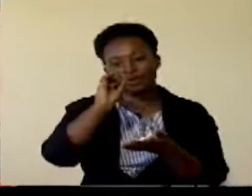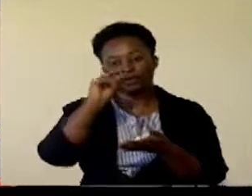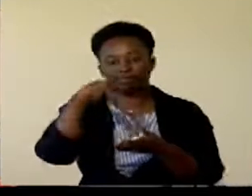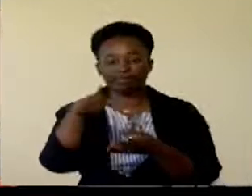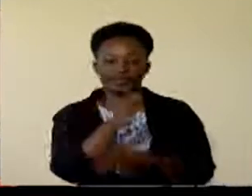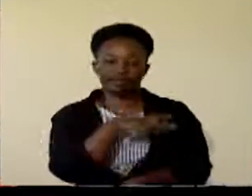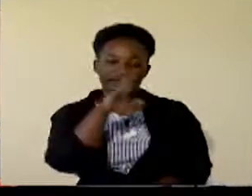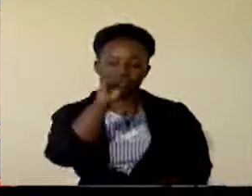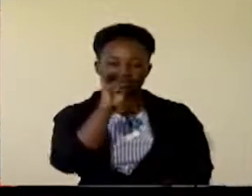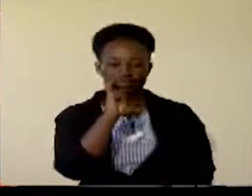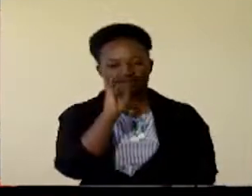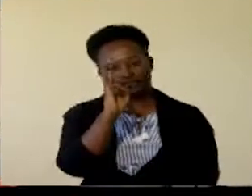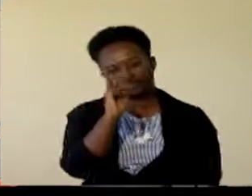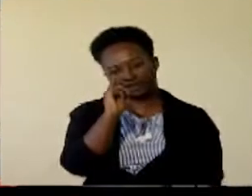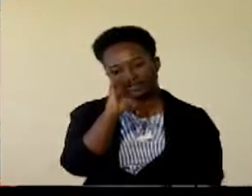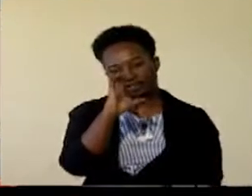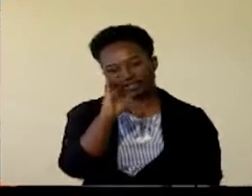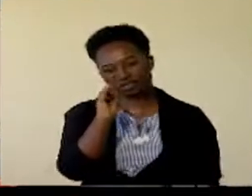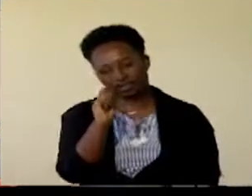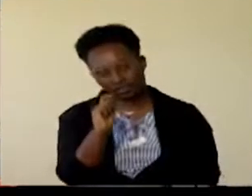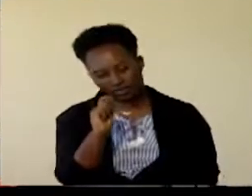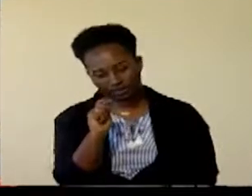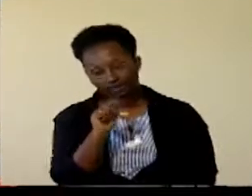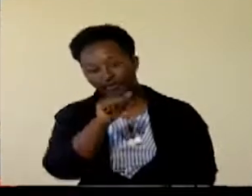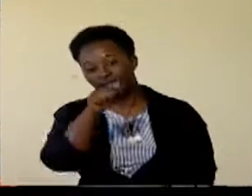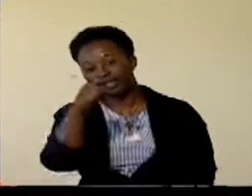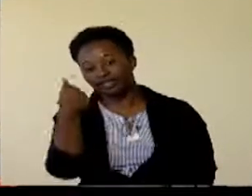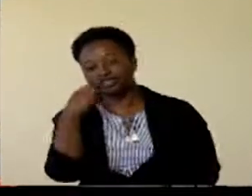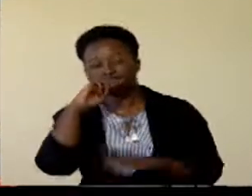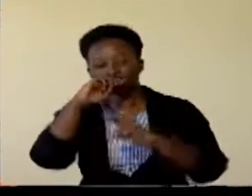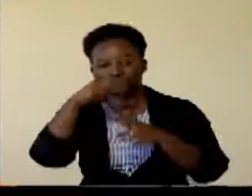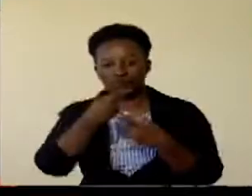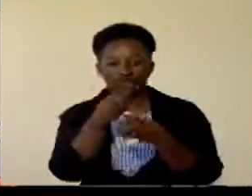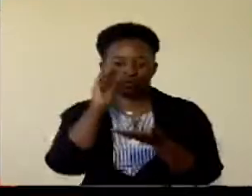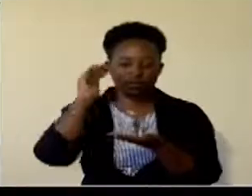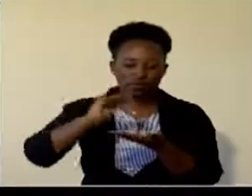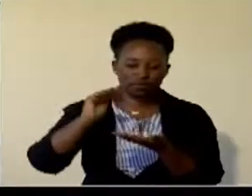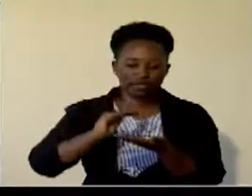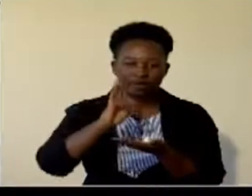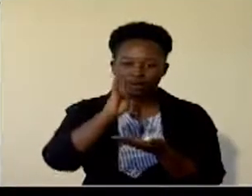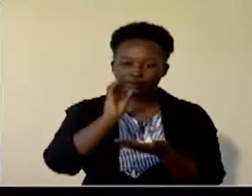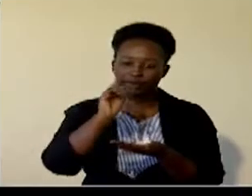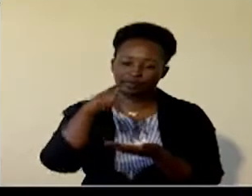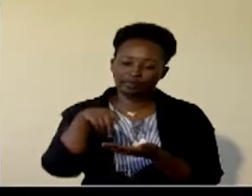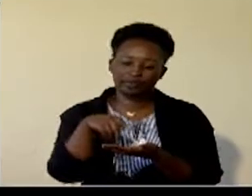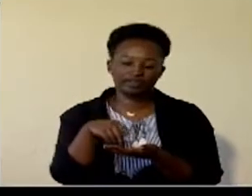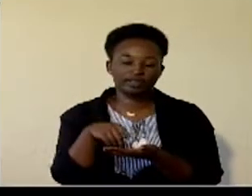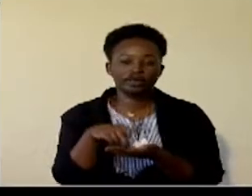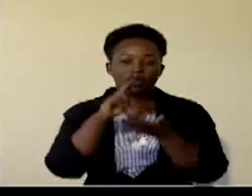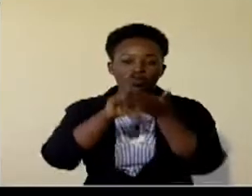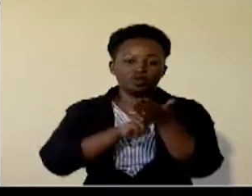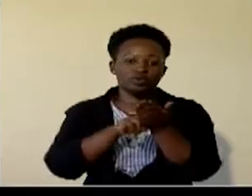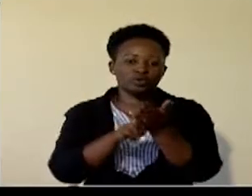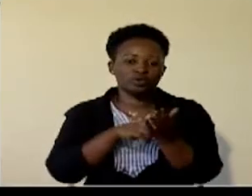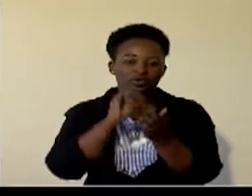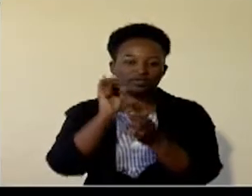point, or the next solution to reduce balance of payment deficits, it is use of